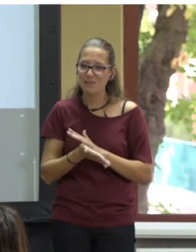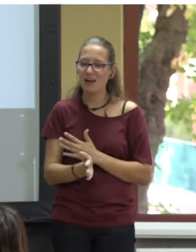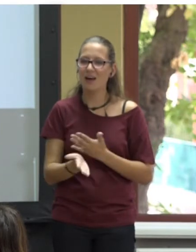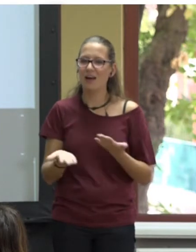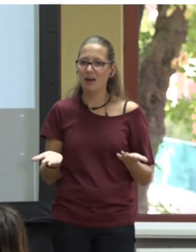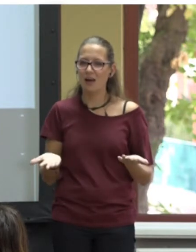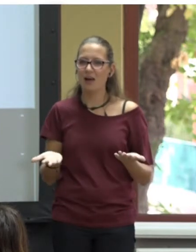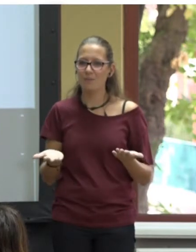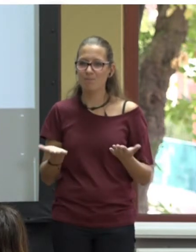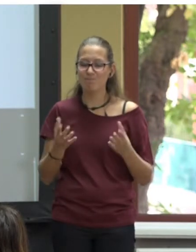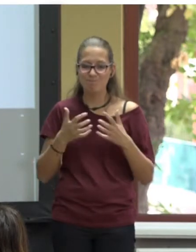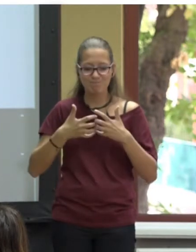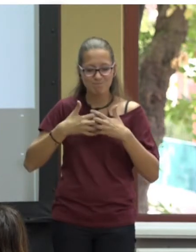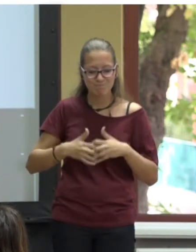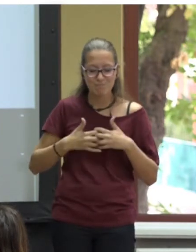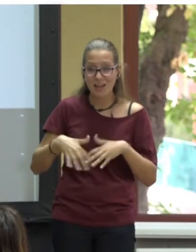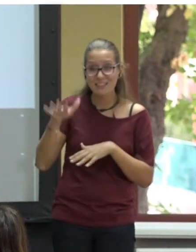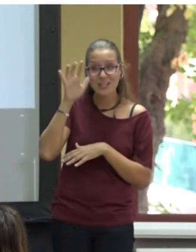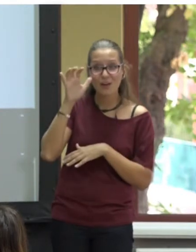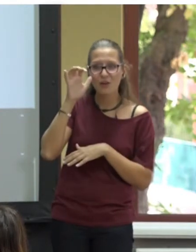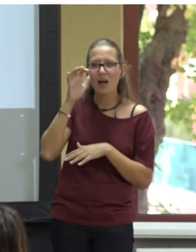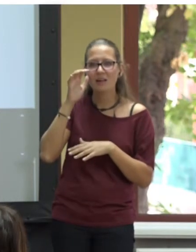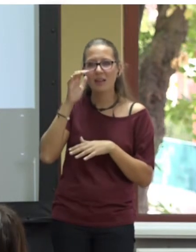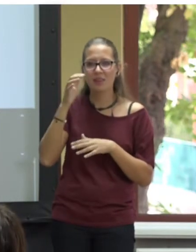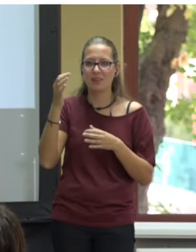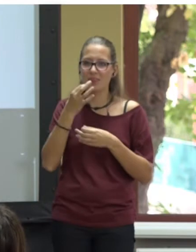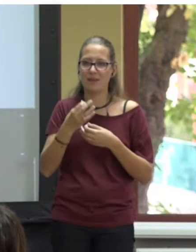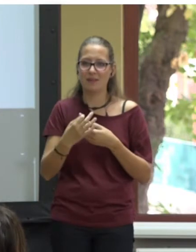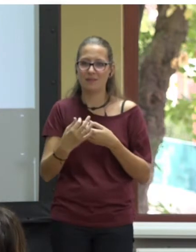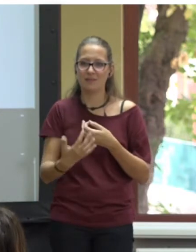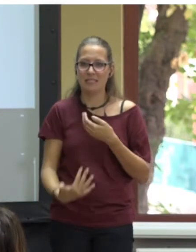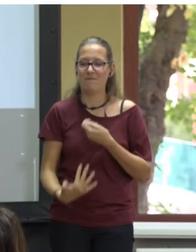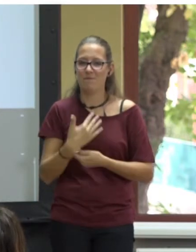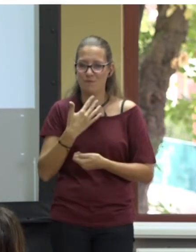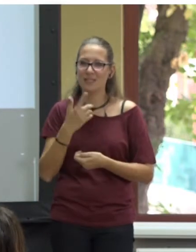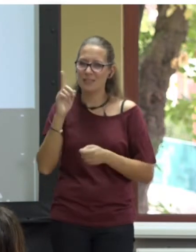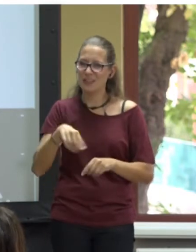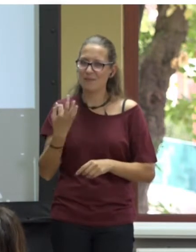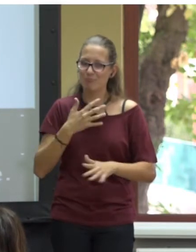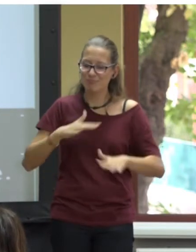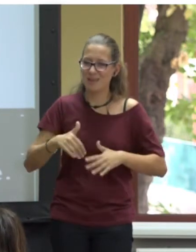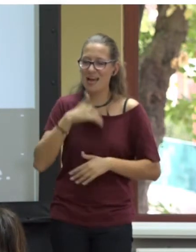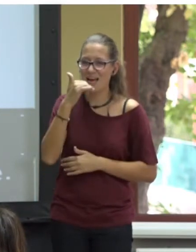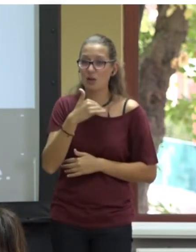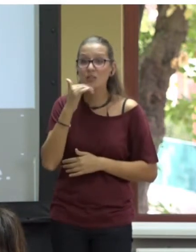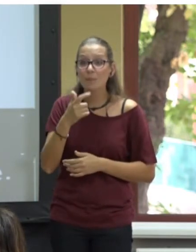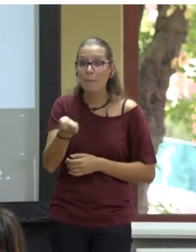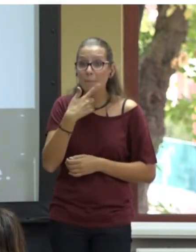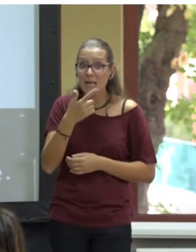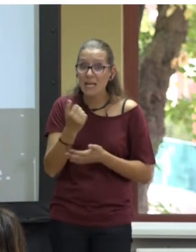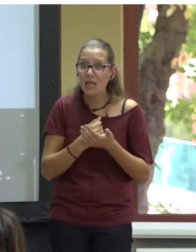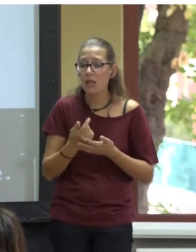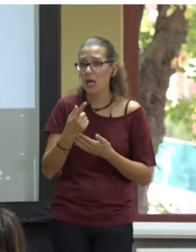important role. So then it's also good that medicine talks to you. I mean, I wouldn't say, yes,